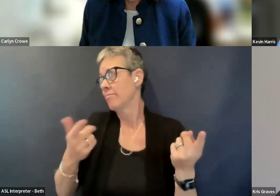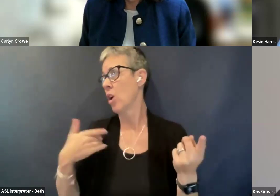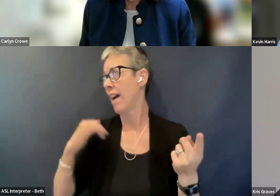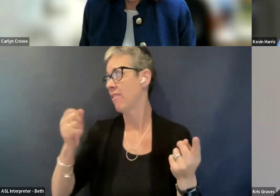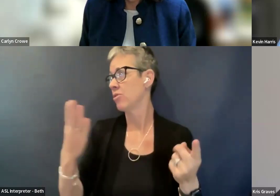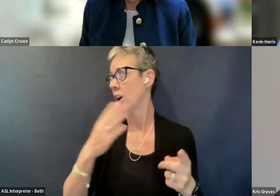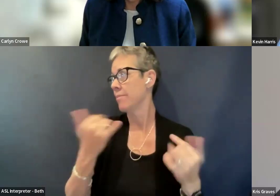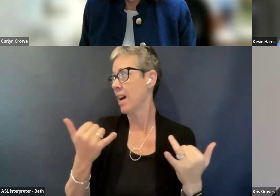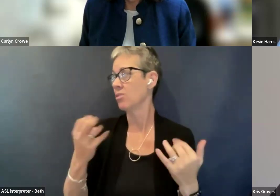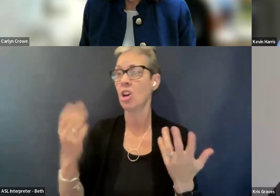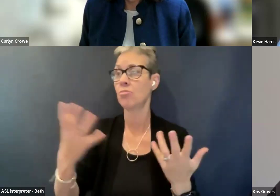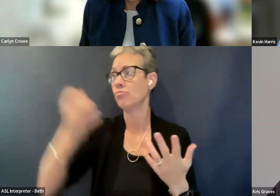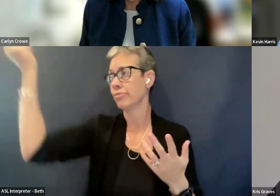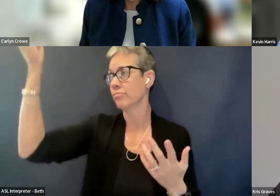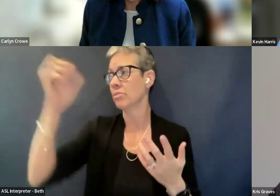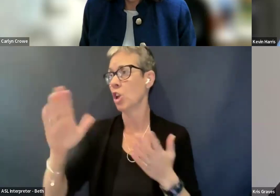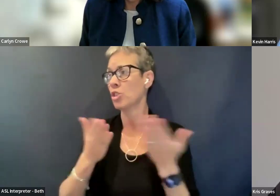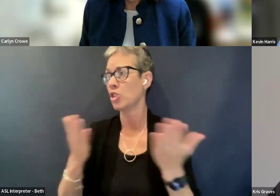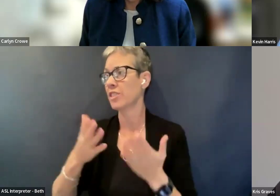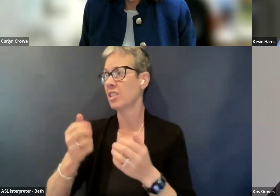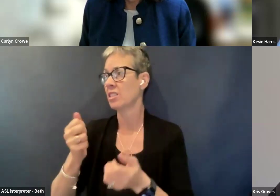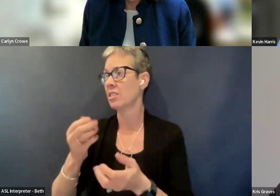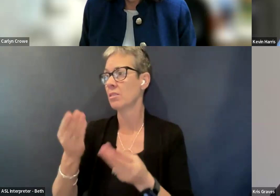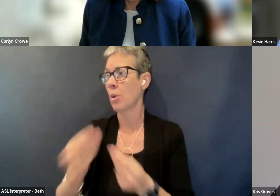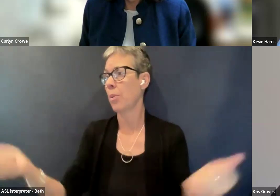gonna take away your services. I got you there.